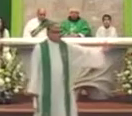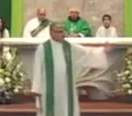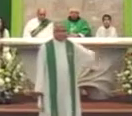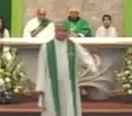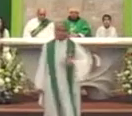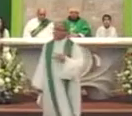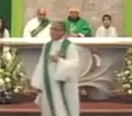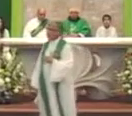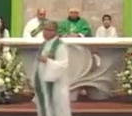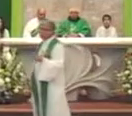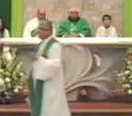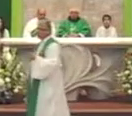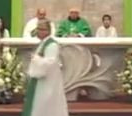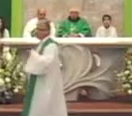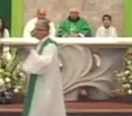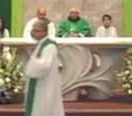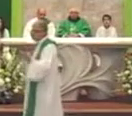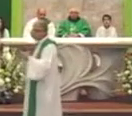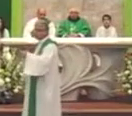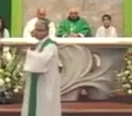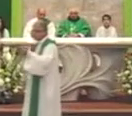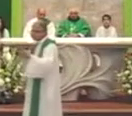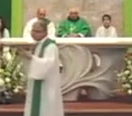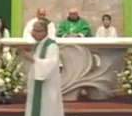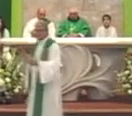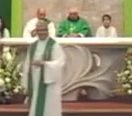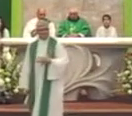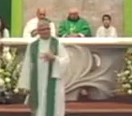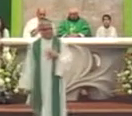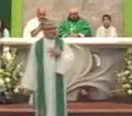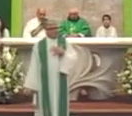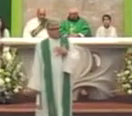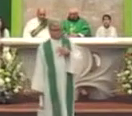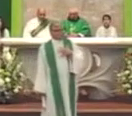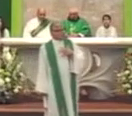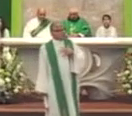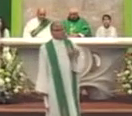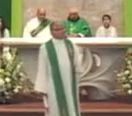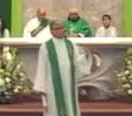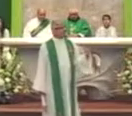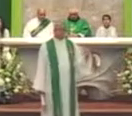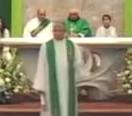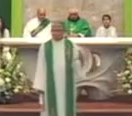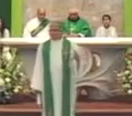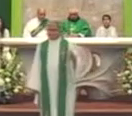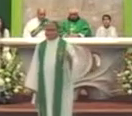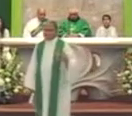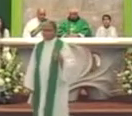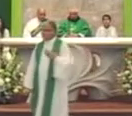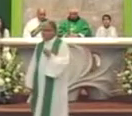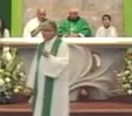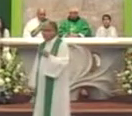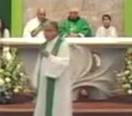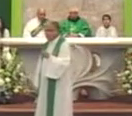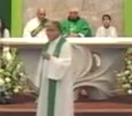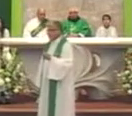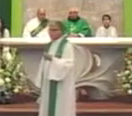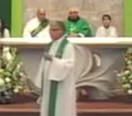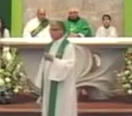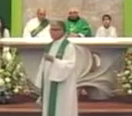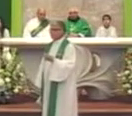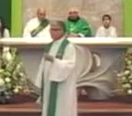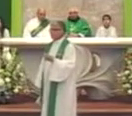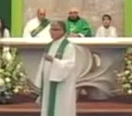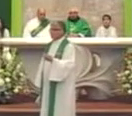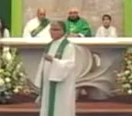member. This is Paul, the one who gets stoned and picked on and finds it almost impossible at times to deal with